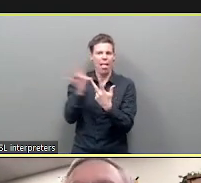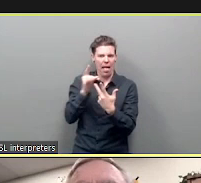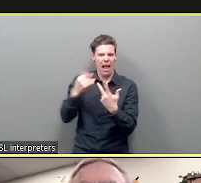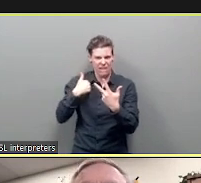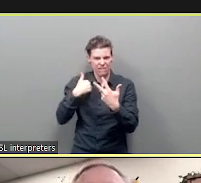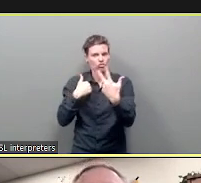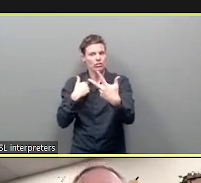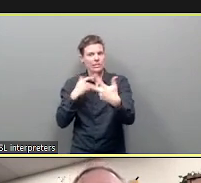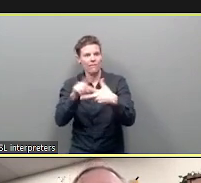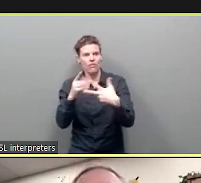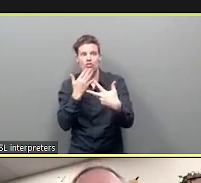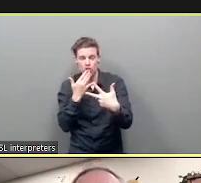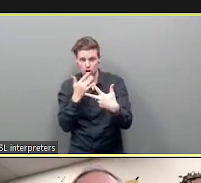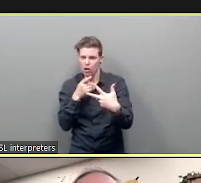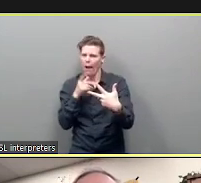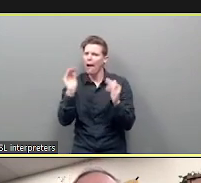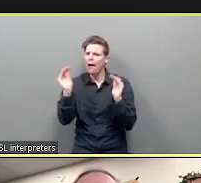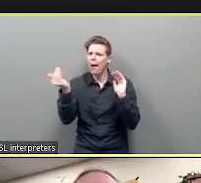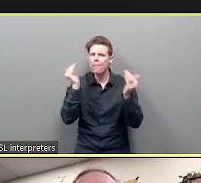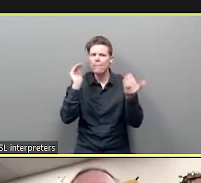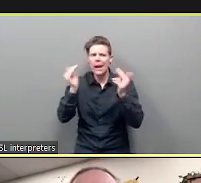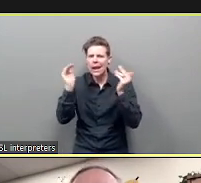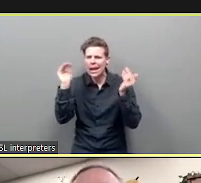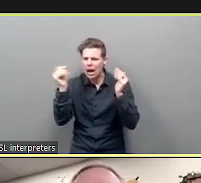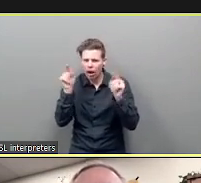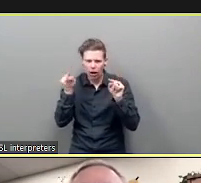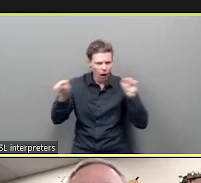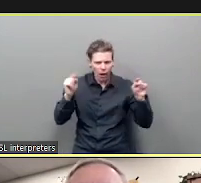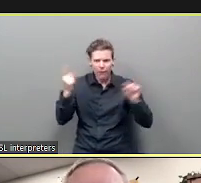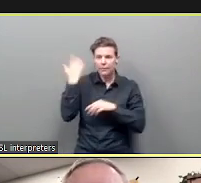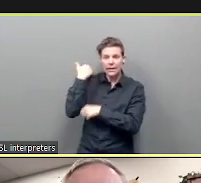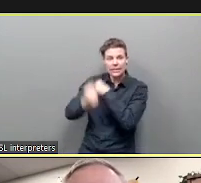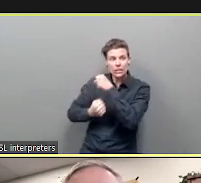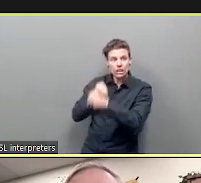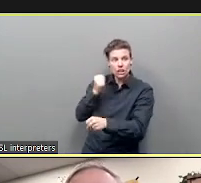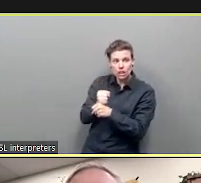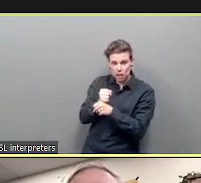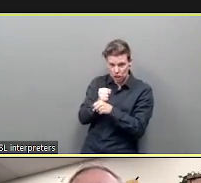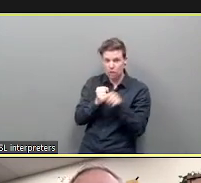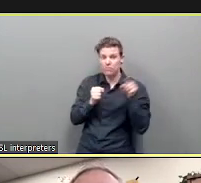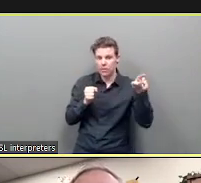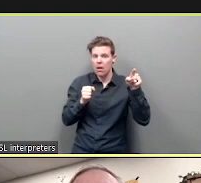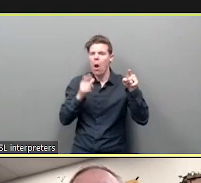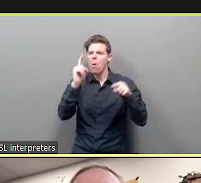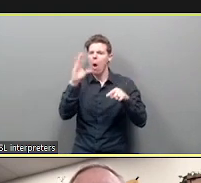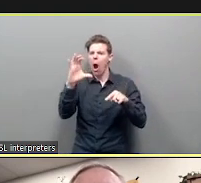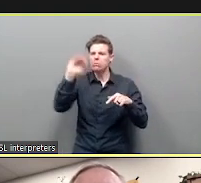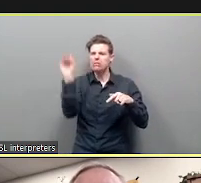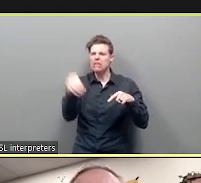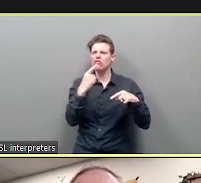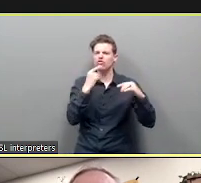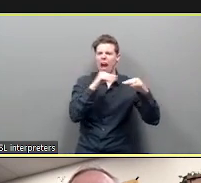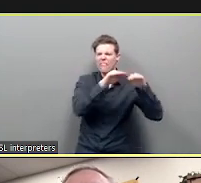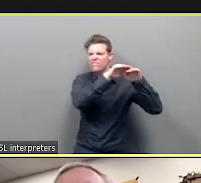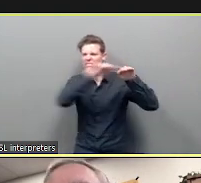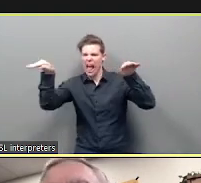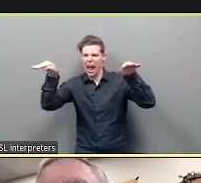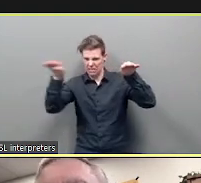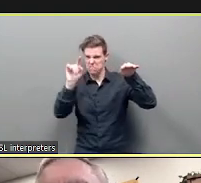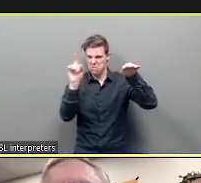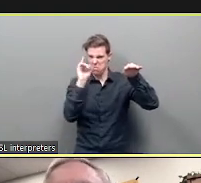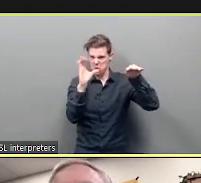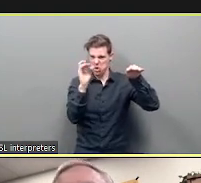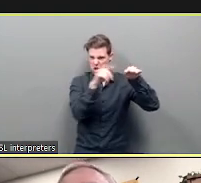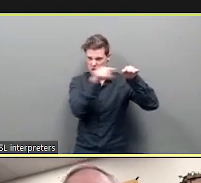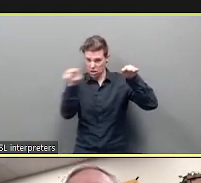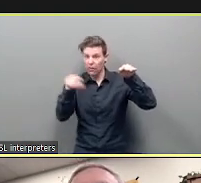100% line that goes straight across is anything below that is less than last winter, and anything above it is